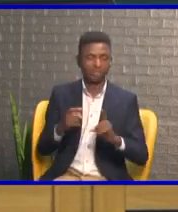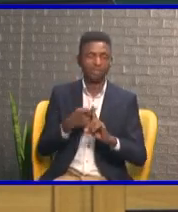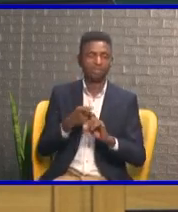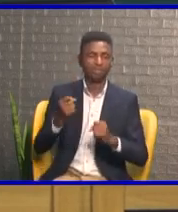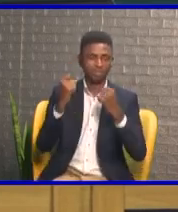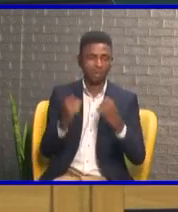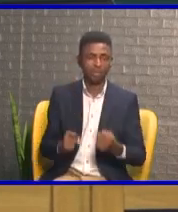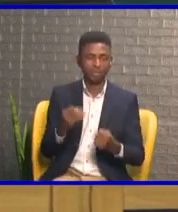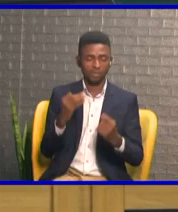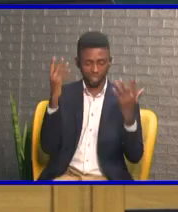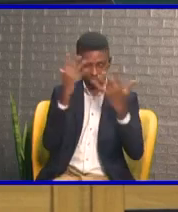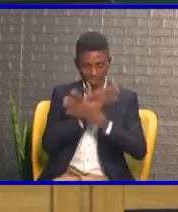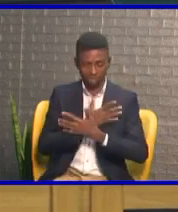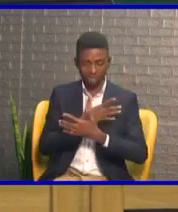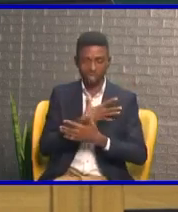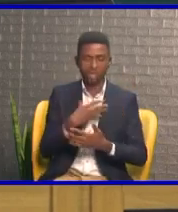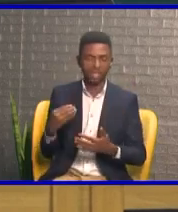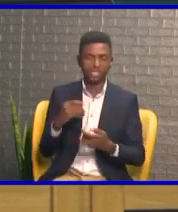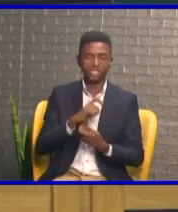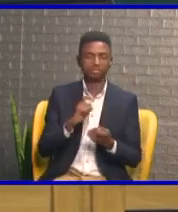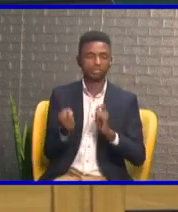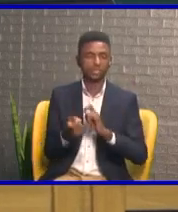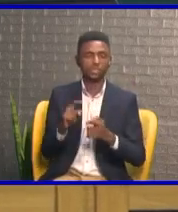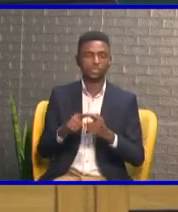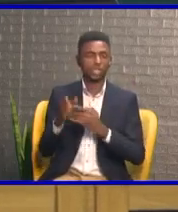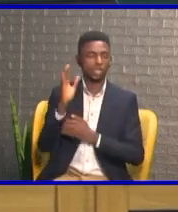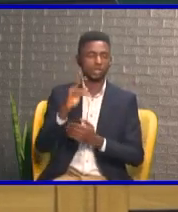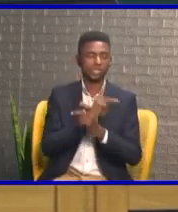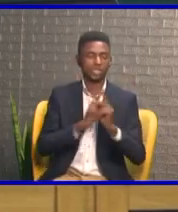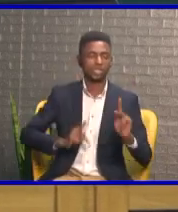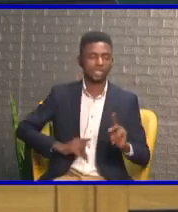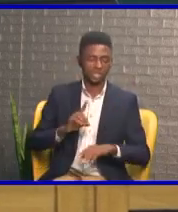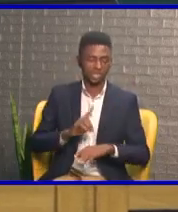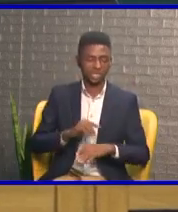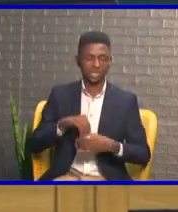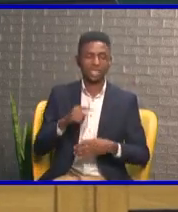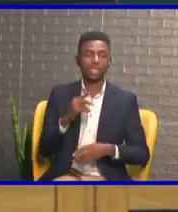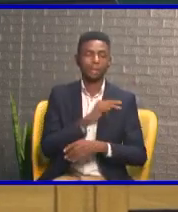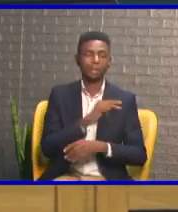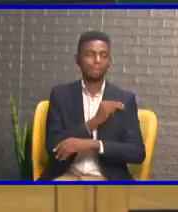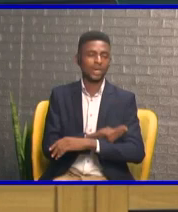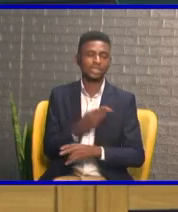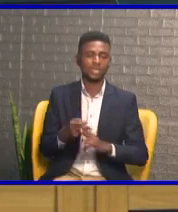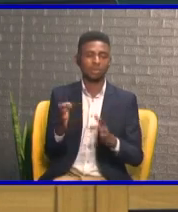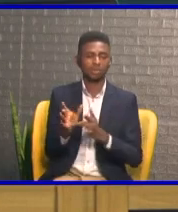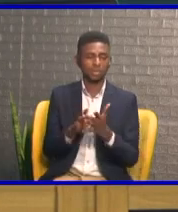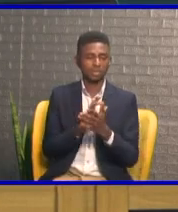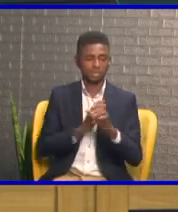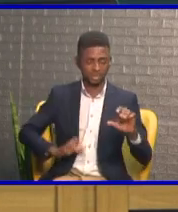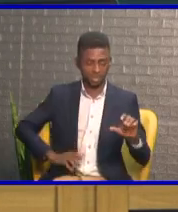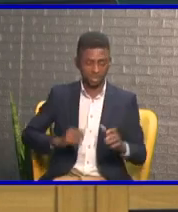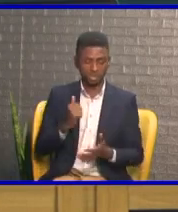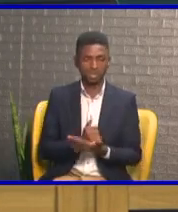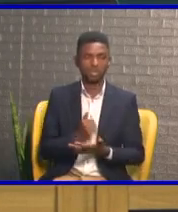of darkness and translated into God's kingdom. In the mighty name of Jesus,